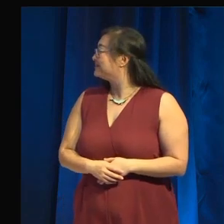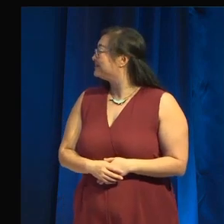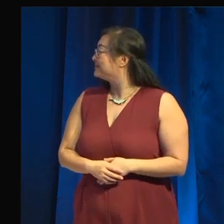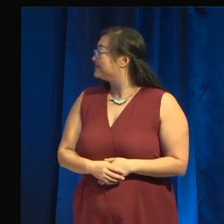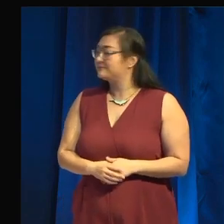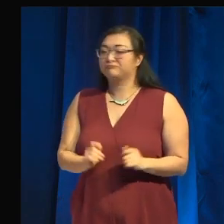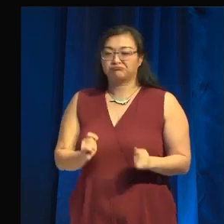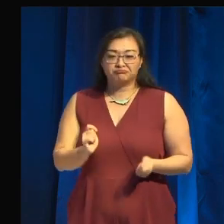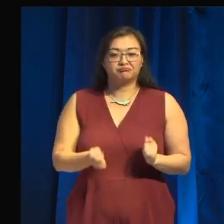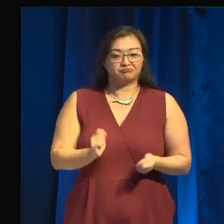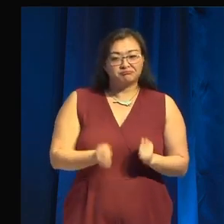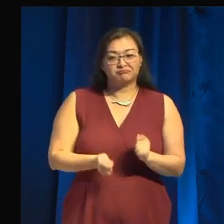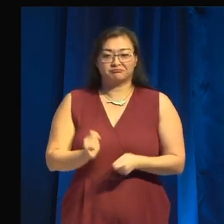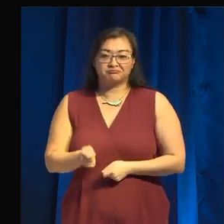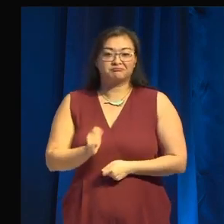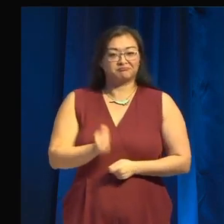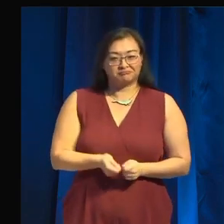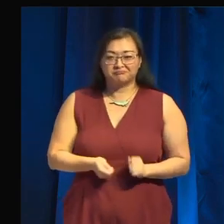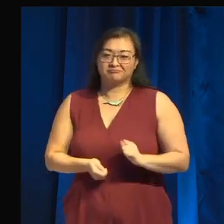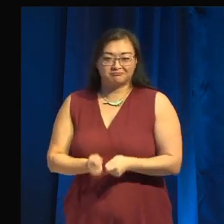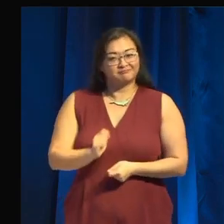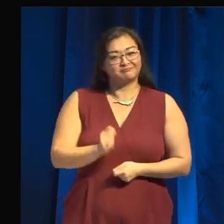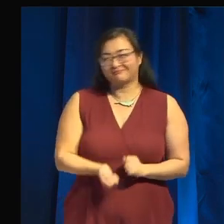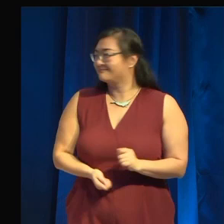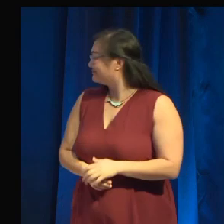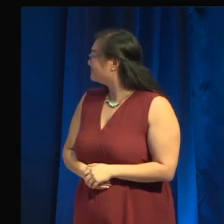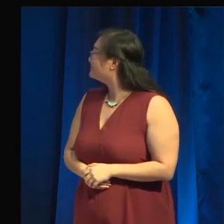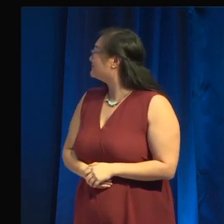Help people who weren't familiar with the game to understand the rules as well.